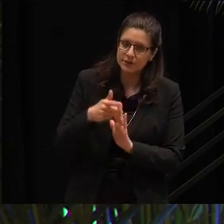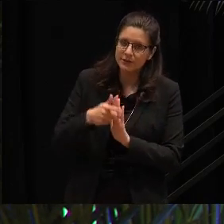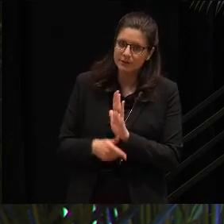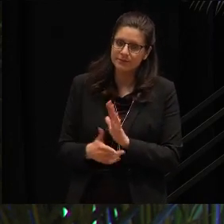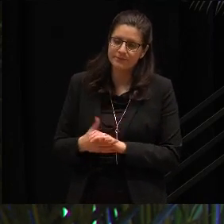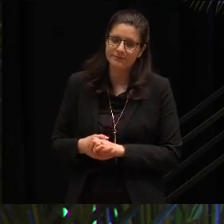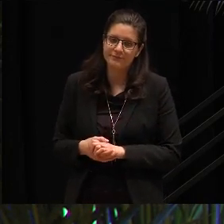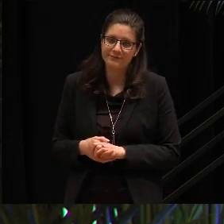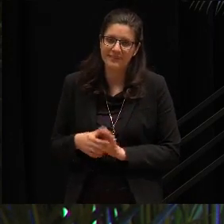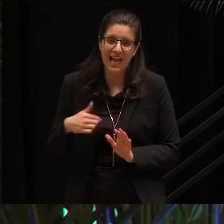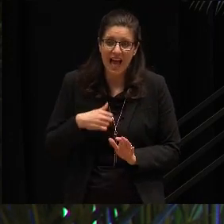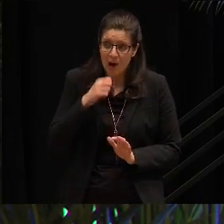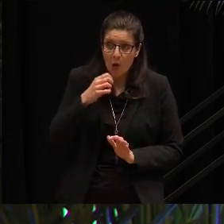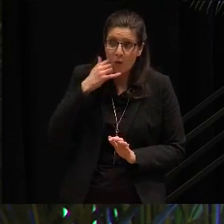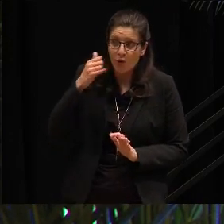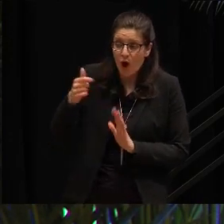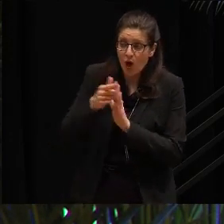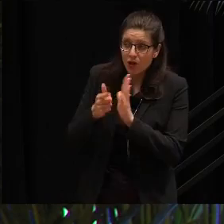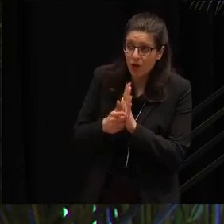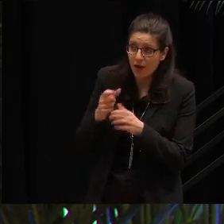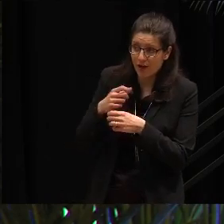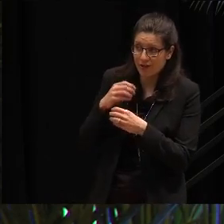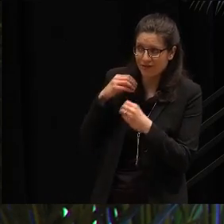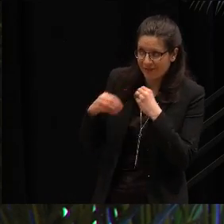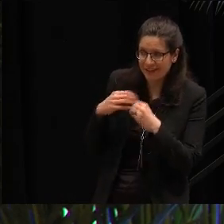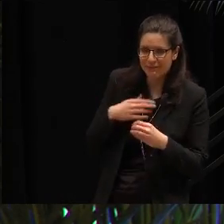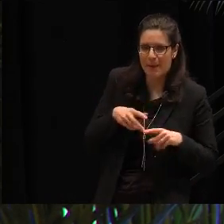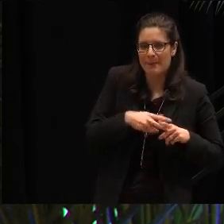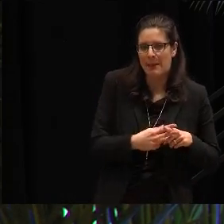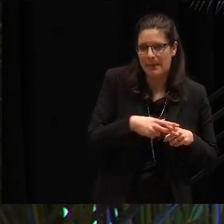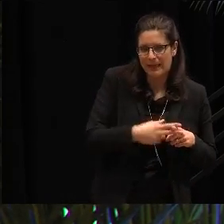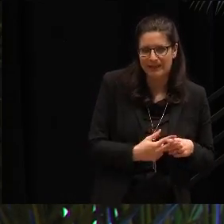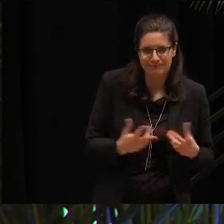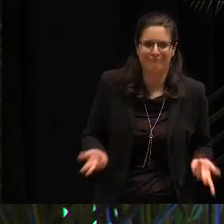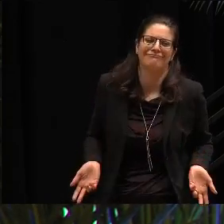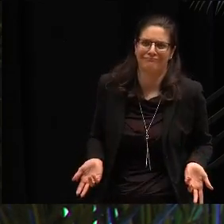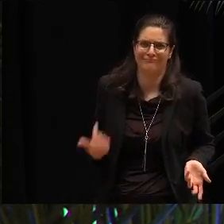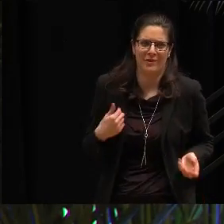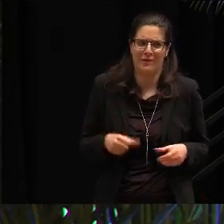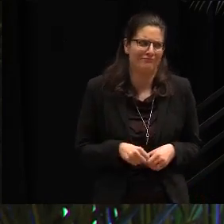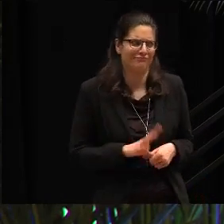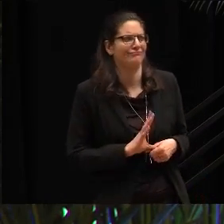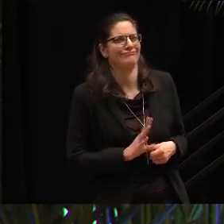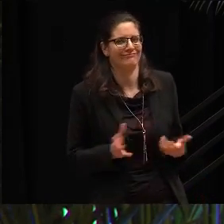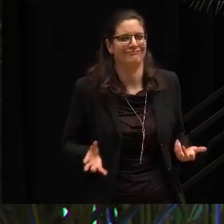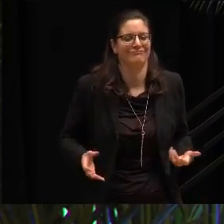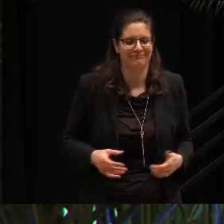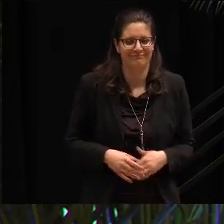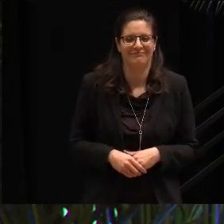call a lawyer to fix my plumbing. We'd be very bad at it, I imagine. But